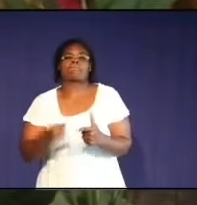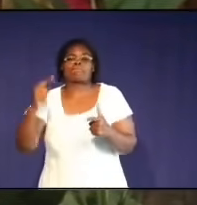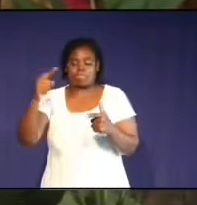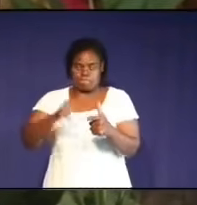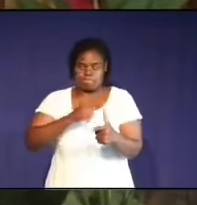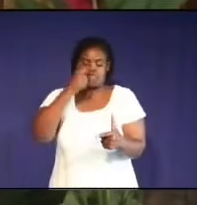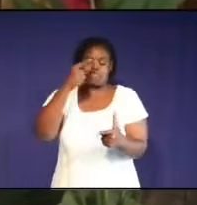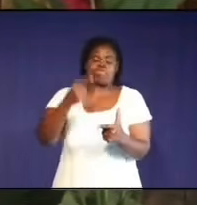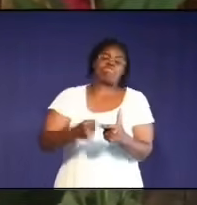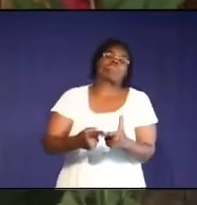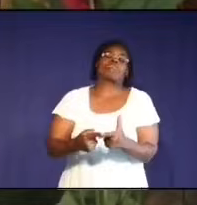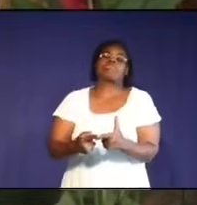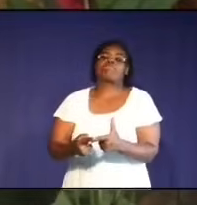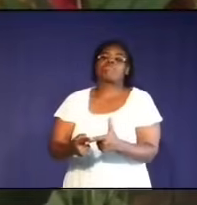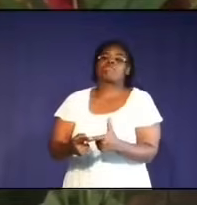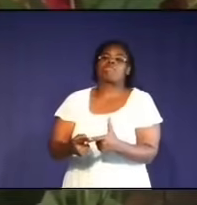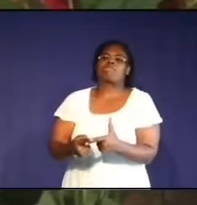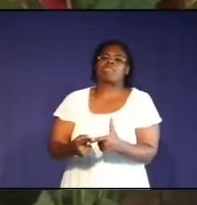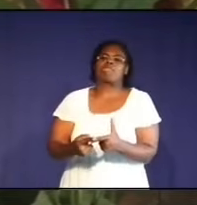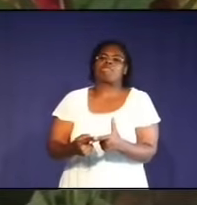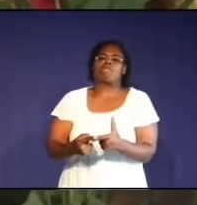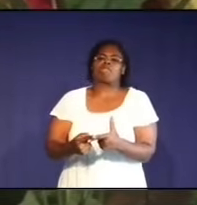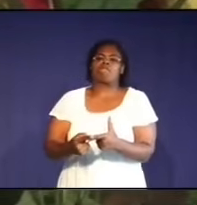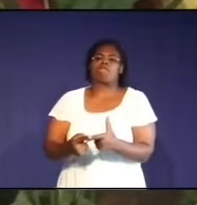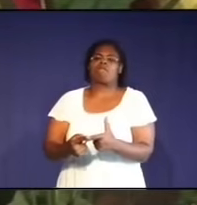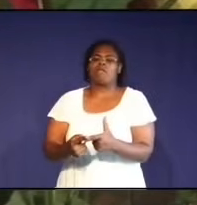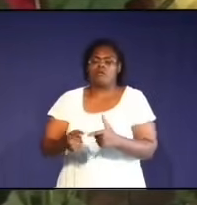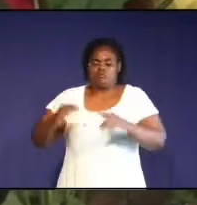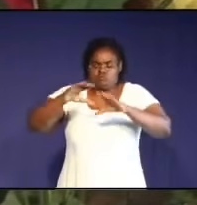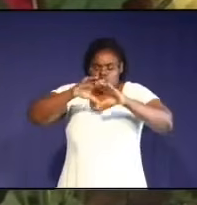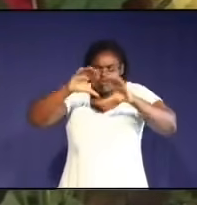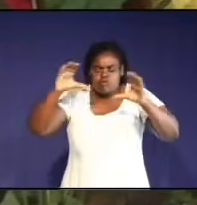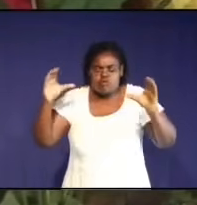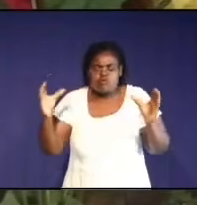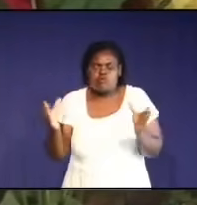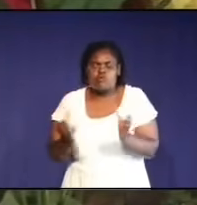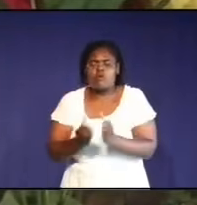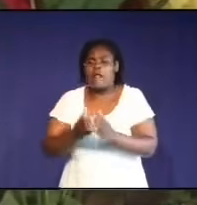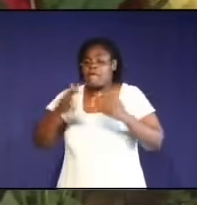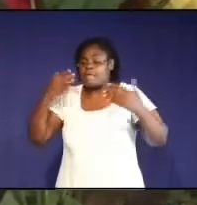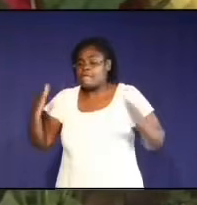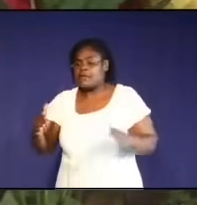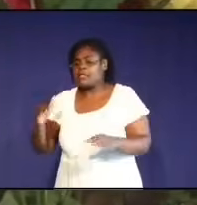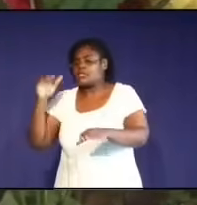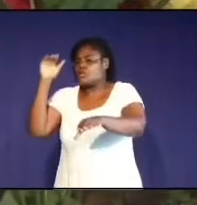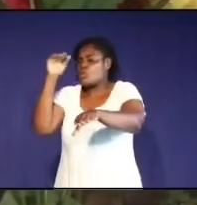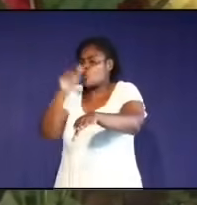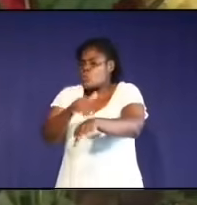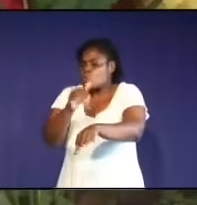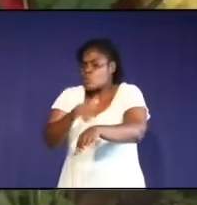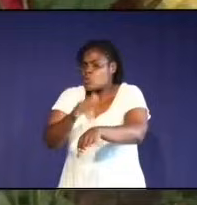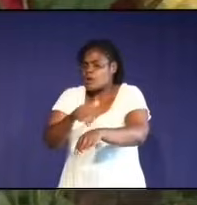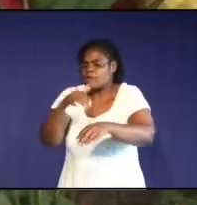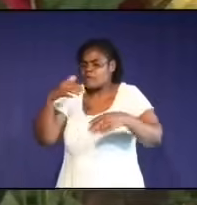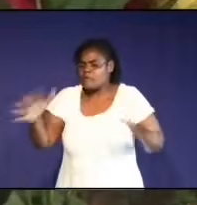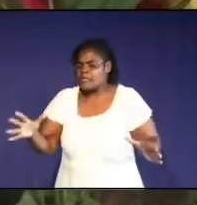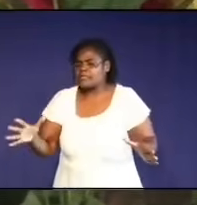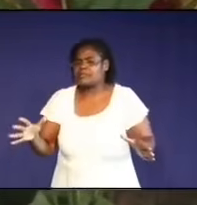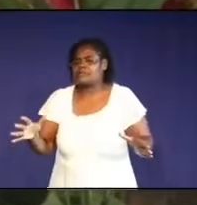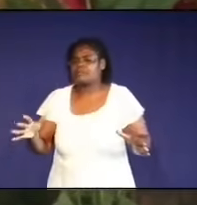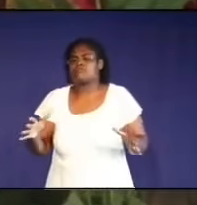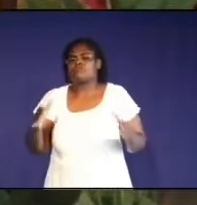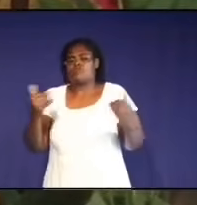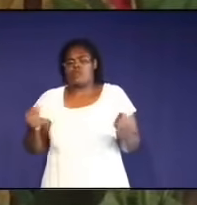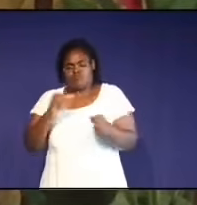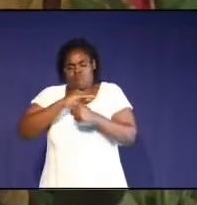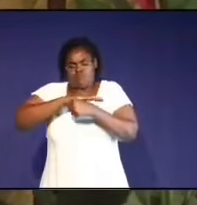then when the whole world will have gotten the warning. Bless the Lord God, when COVID-19 got